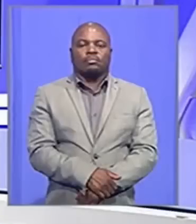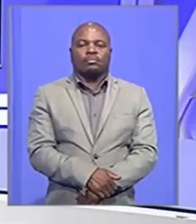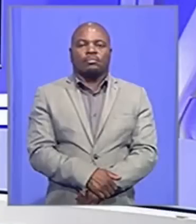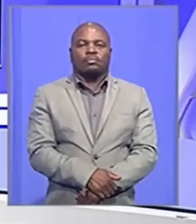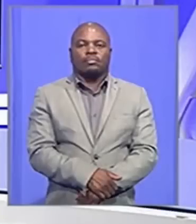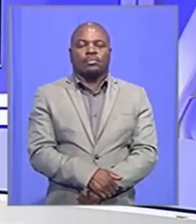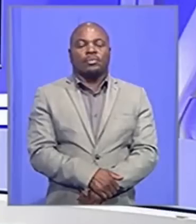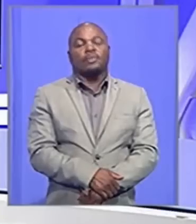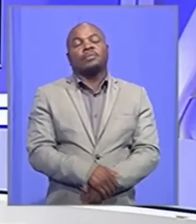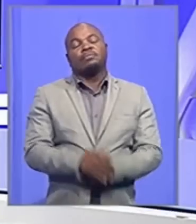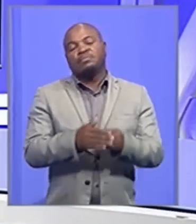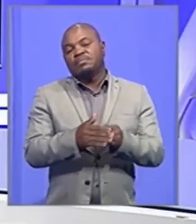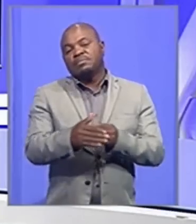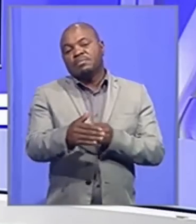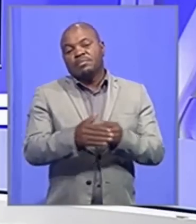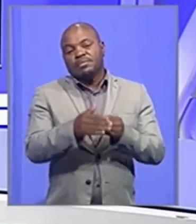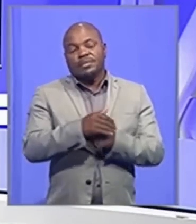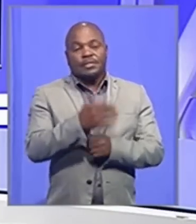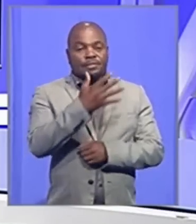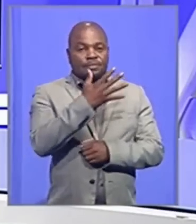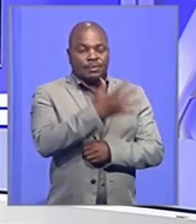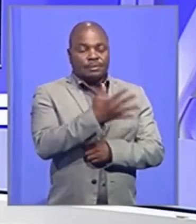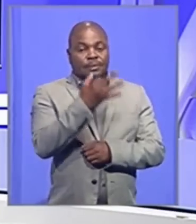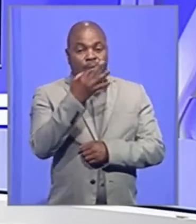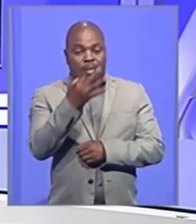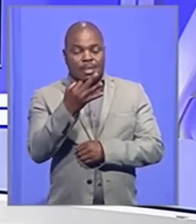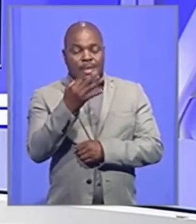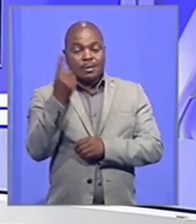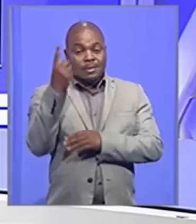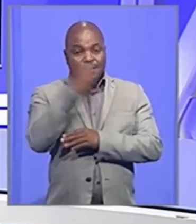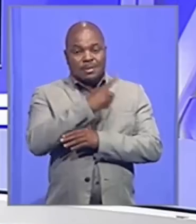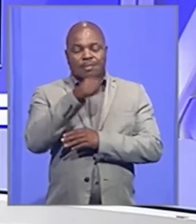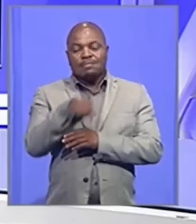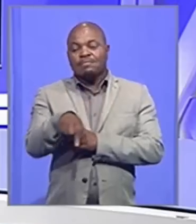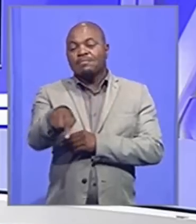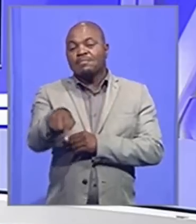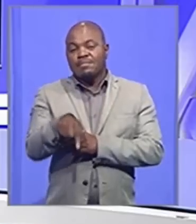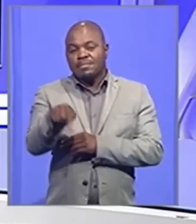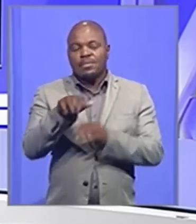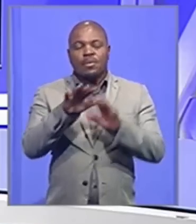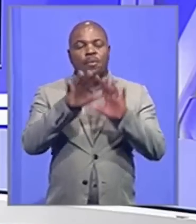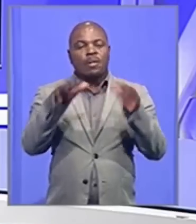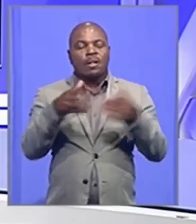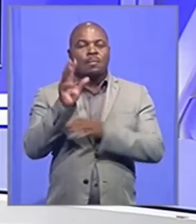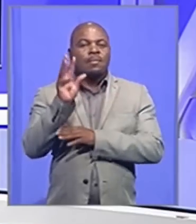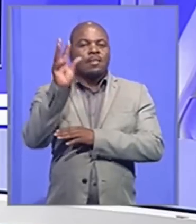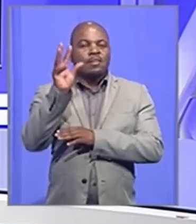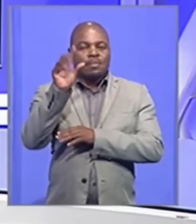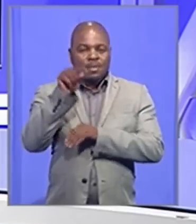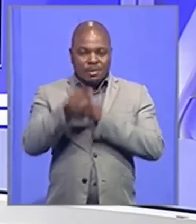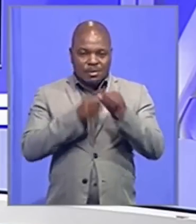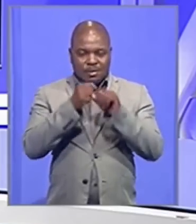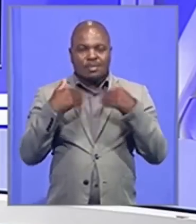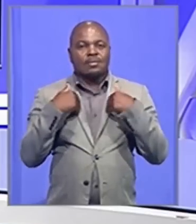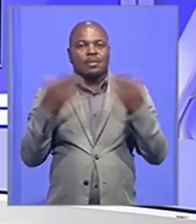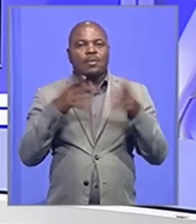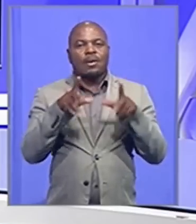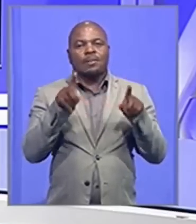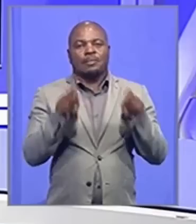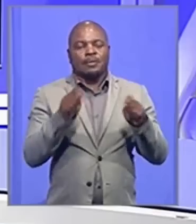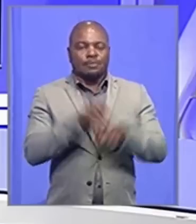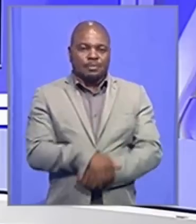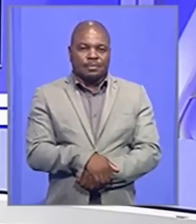Ke malatsi a le 53 pele metshameko ya sejana sa lefatshe ya netball ya monongwaga e simolola kwa Cape